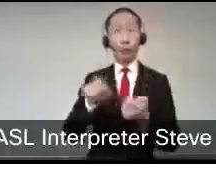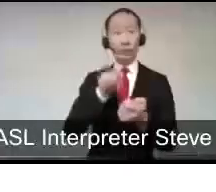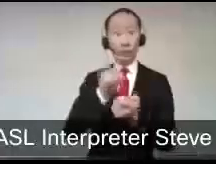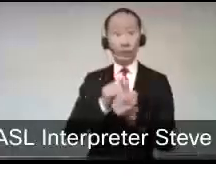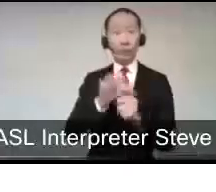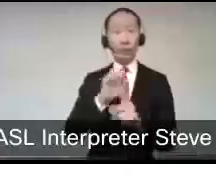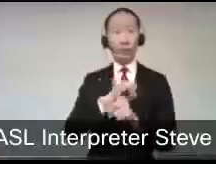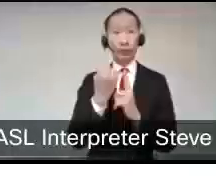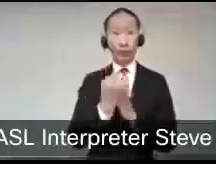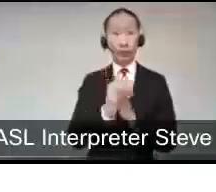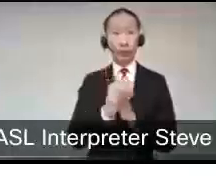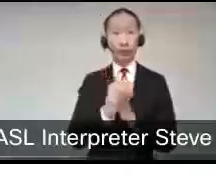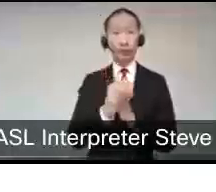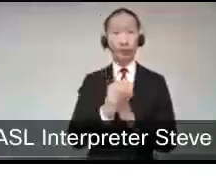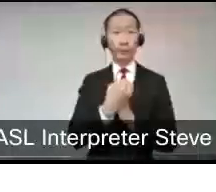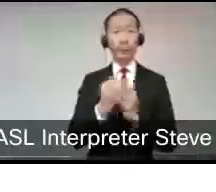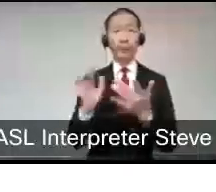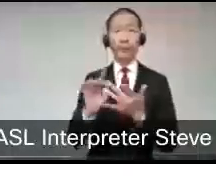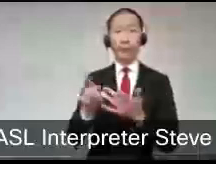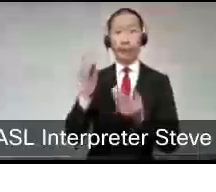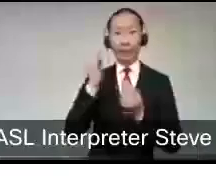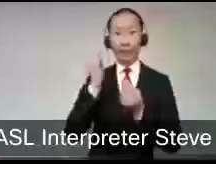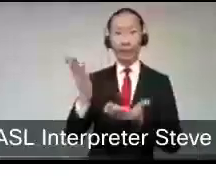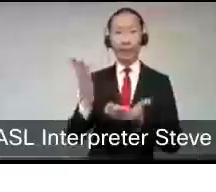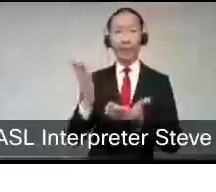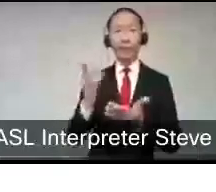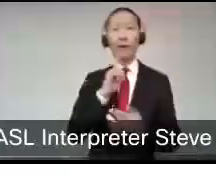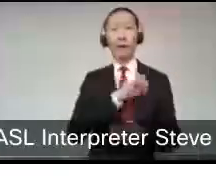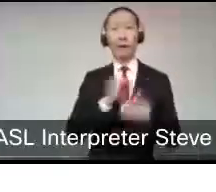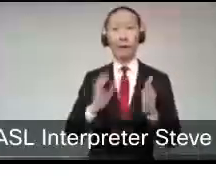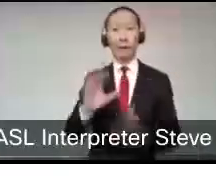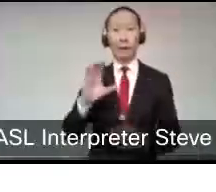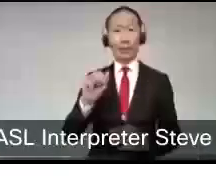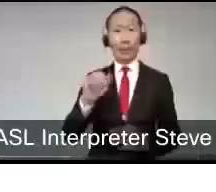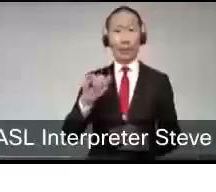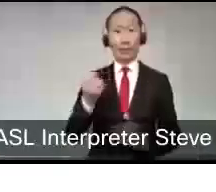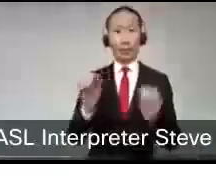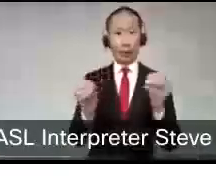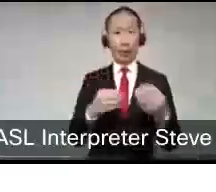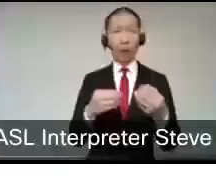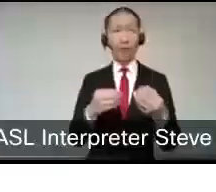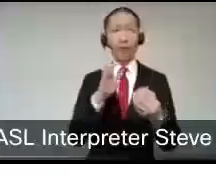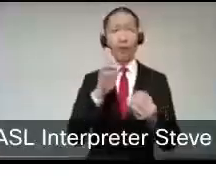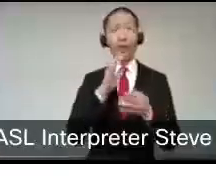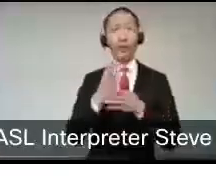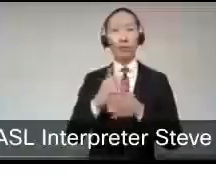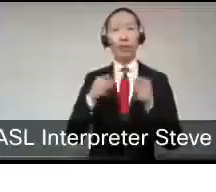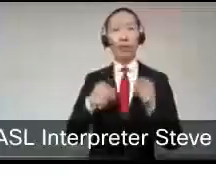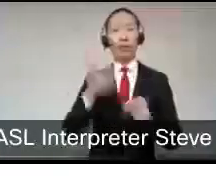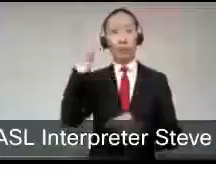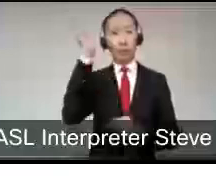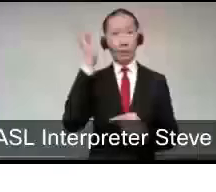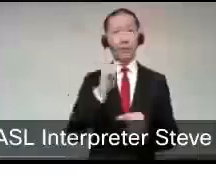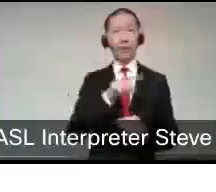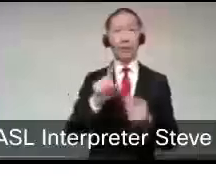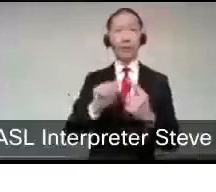specific situation, contact information for Senator Casey's office will be provided during the presentation for